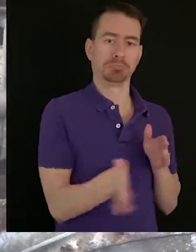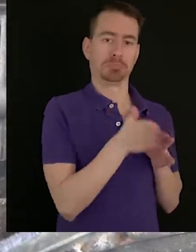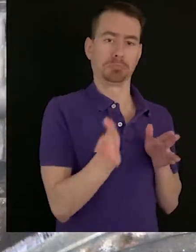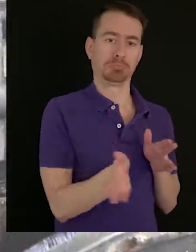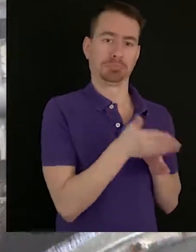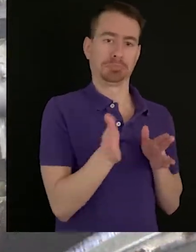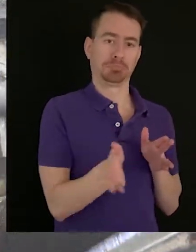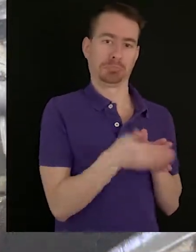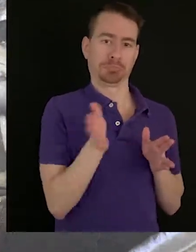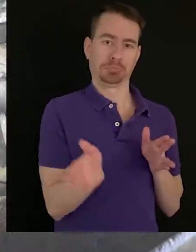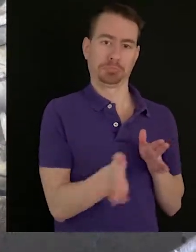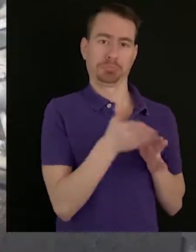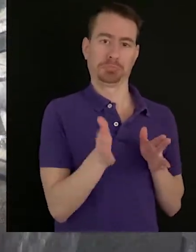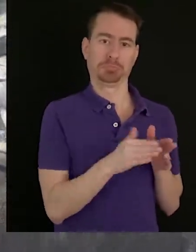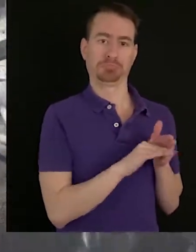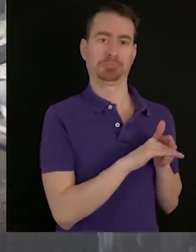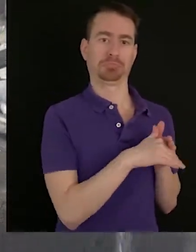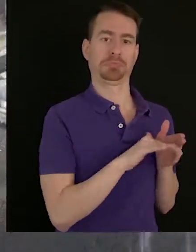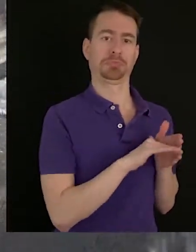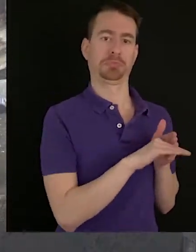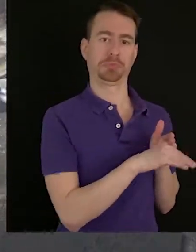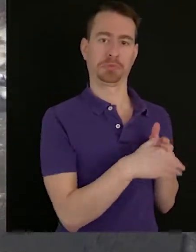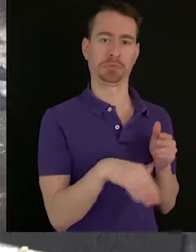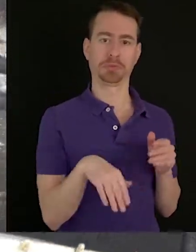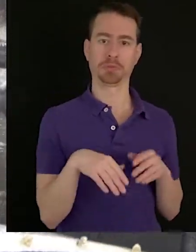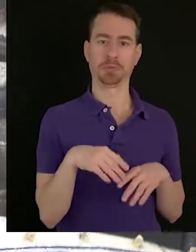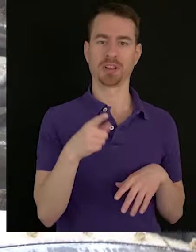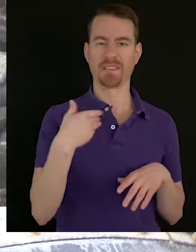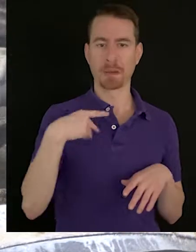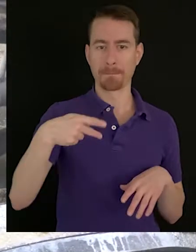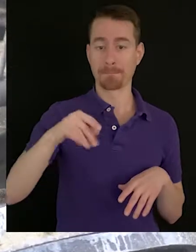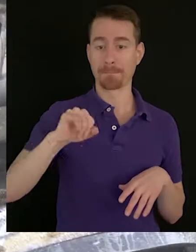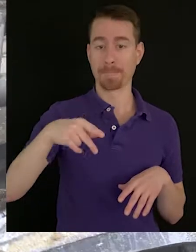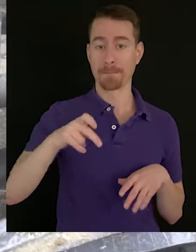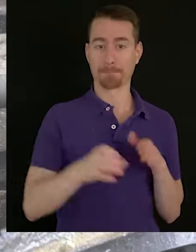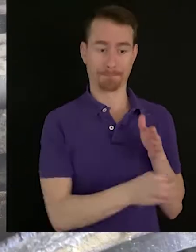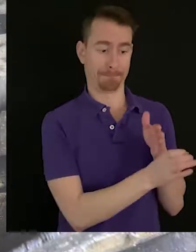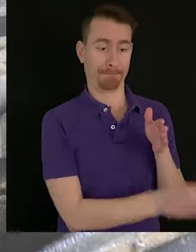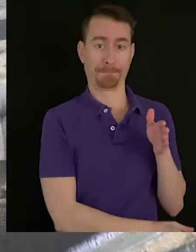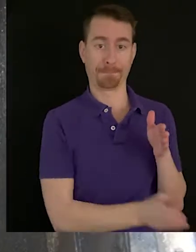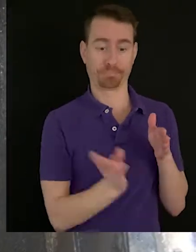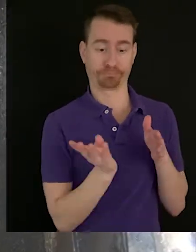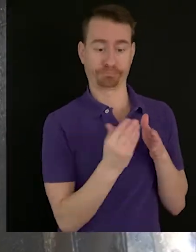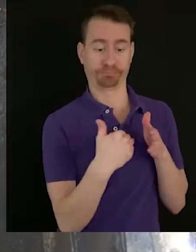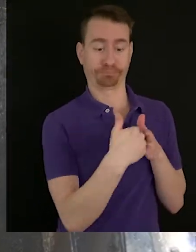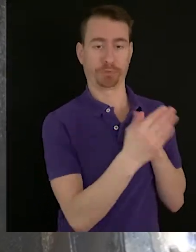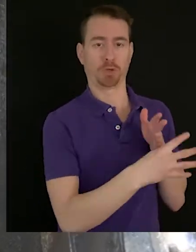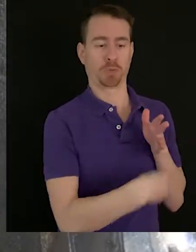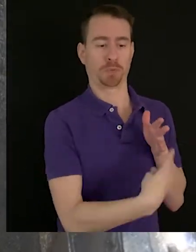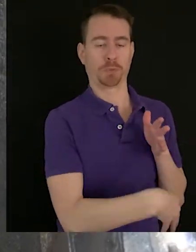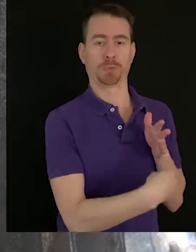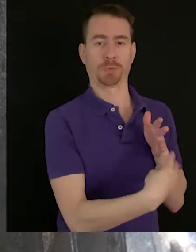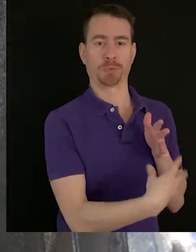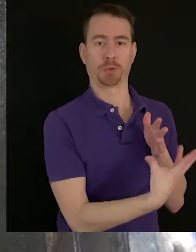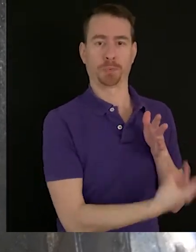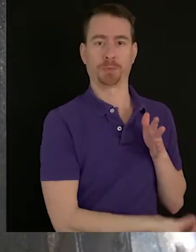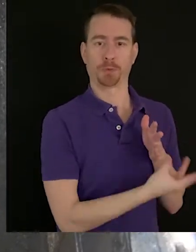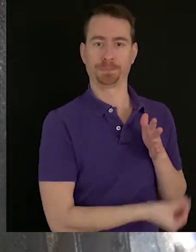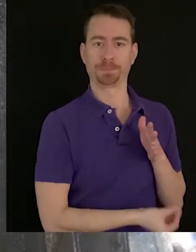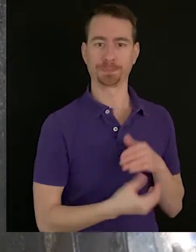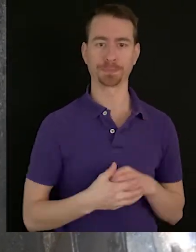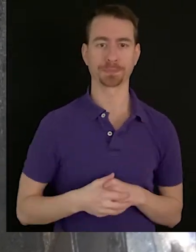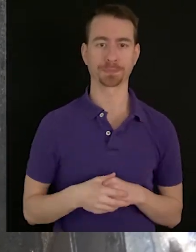to collect the grease on the surface and empty it into a channel on the other side. and that takes it out of the tank.